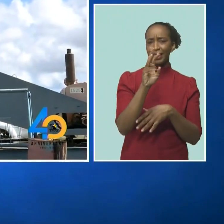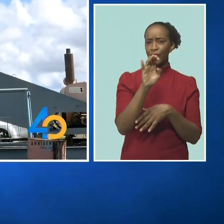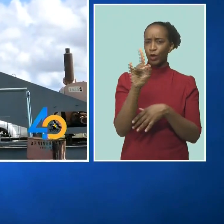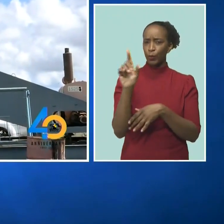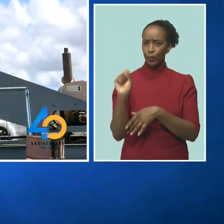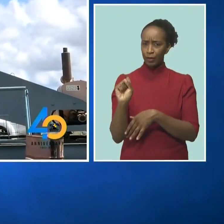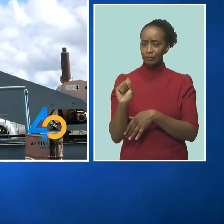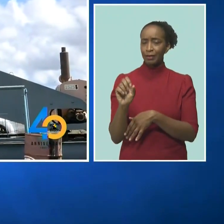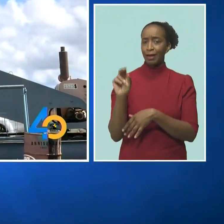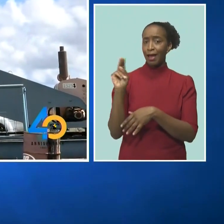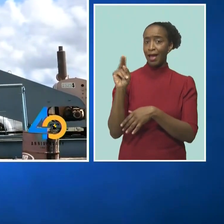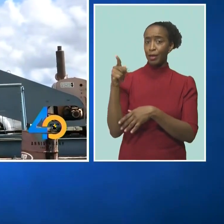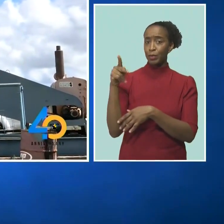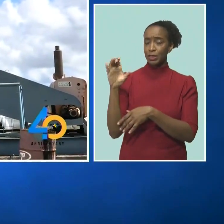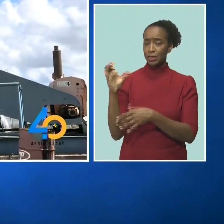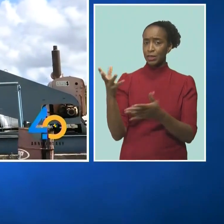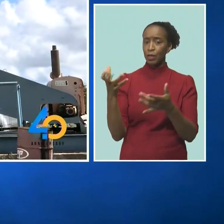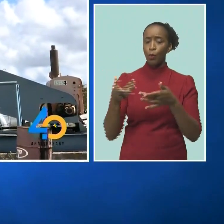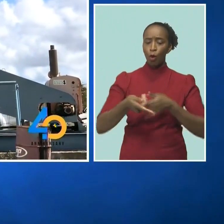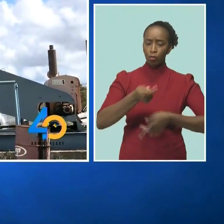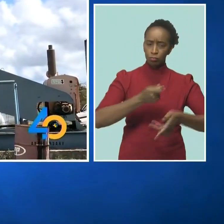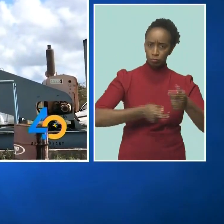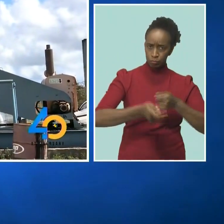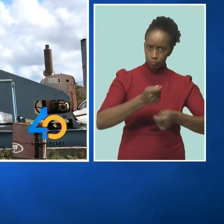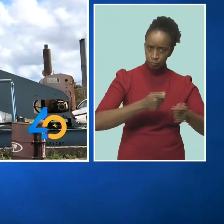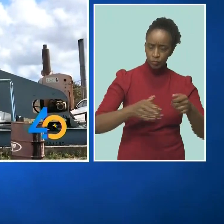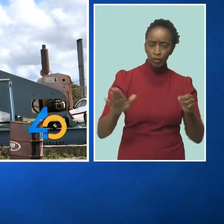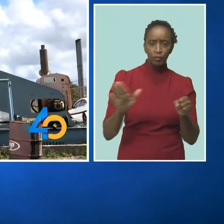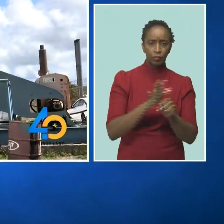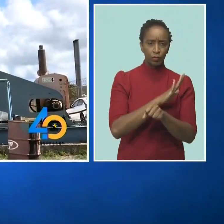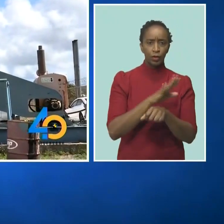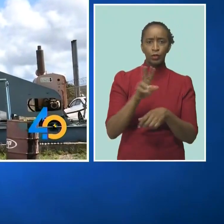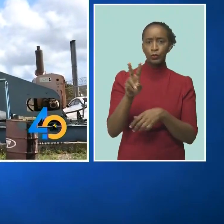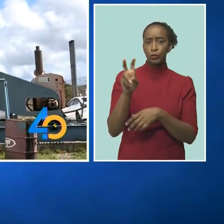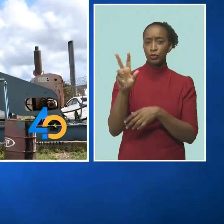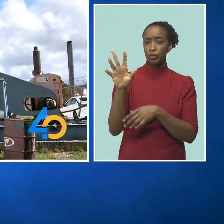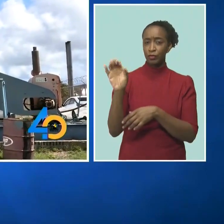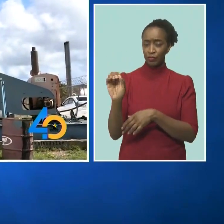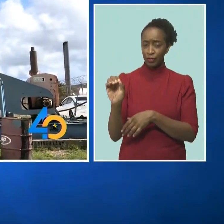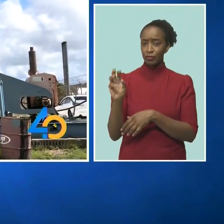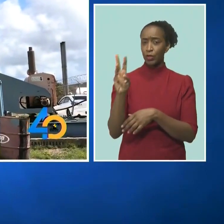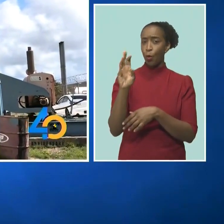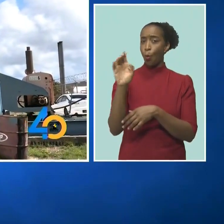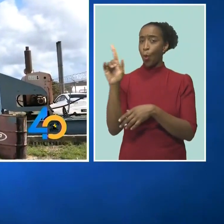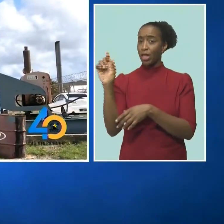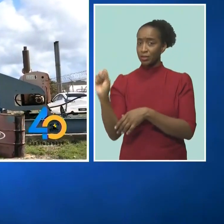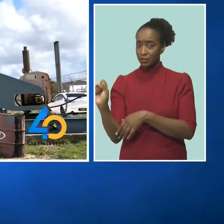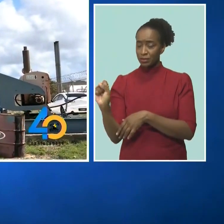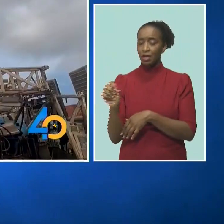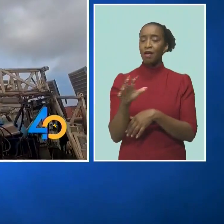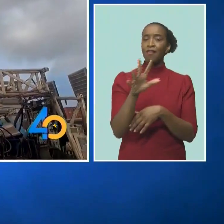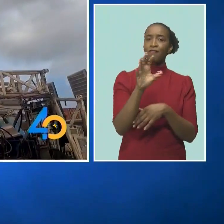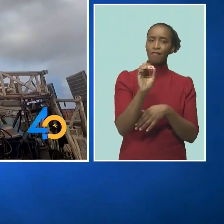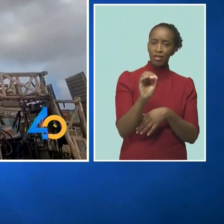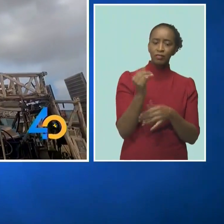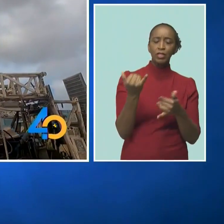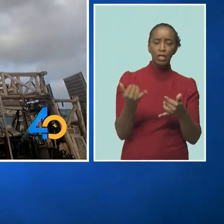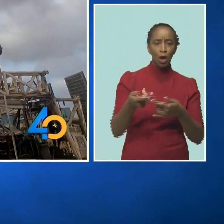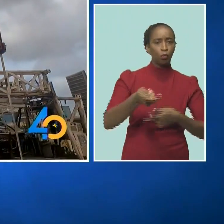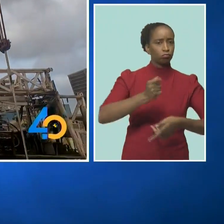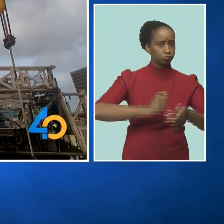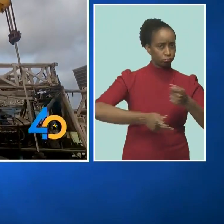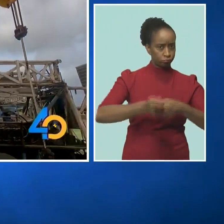maximize natural gas recovery. There are over 250 onshore wells, over 50 of which are in use. Director of